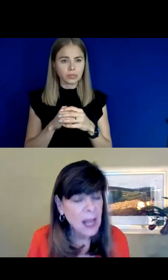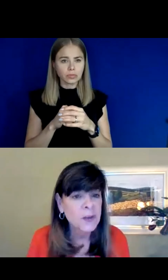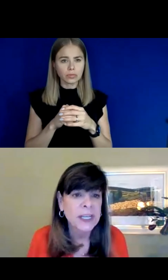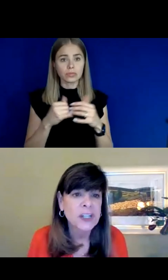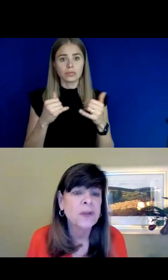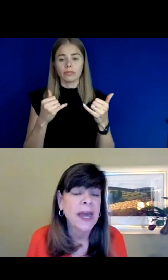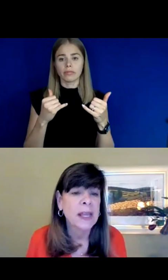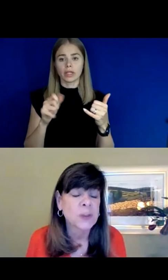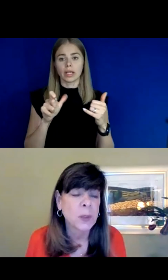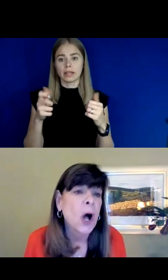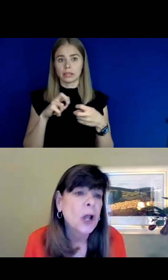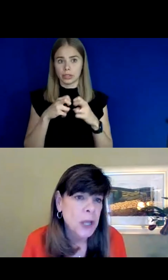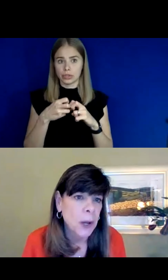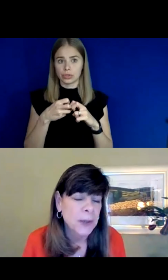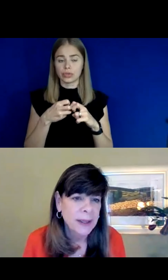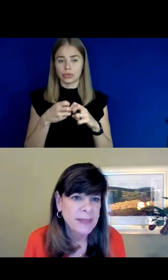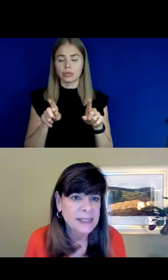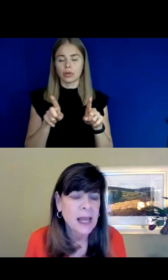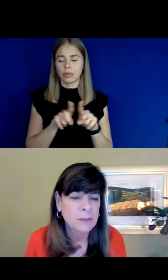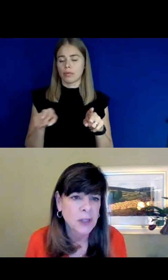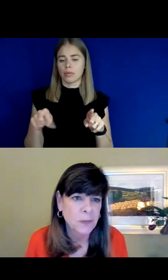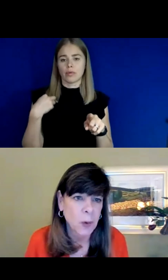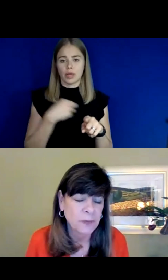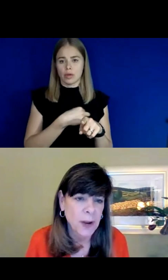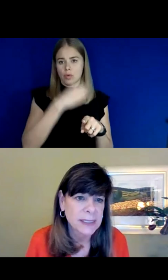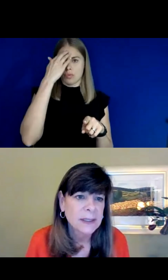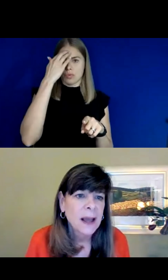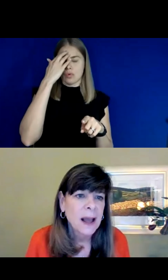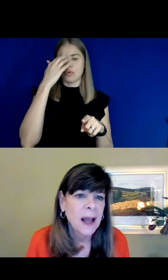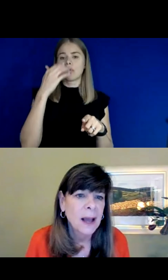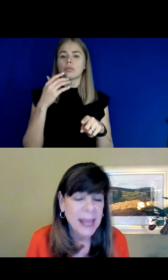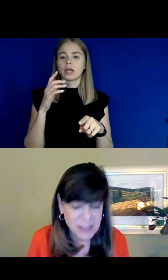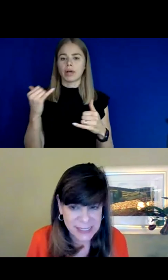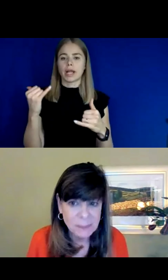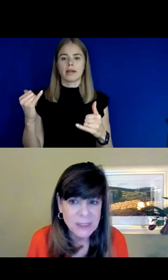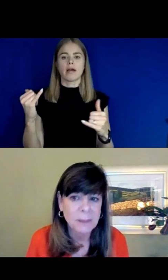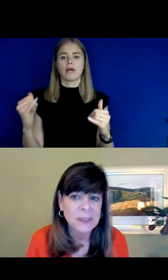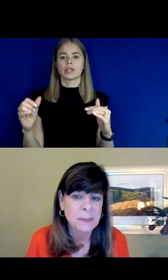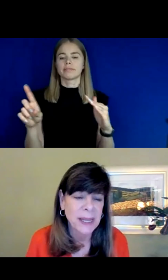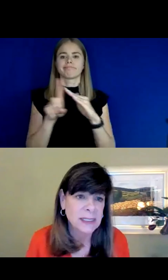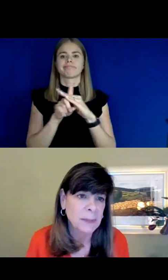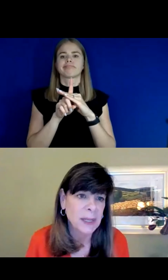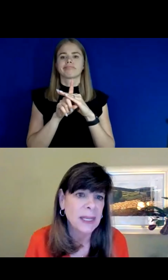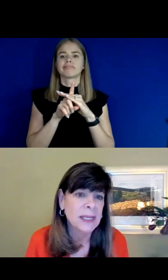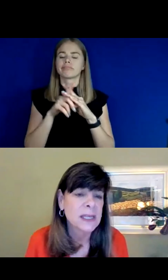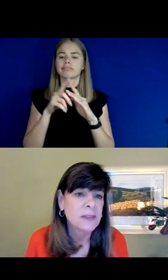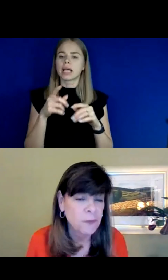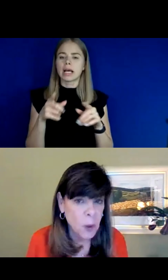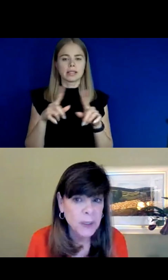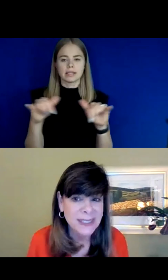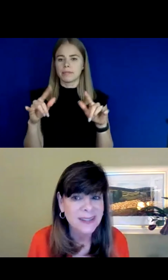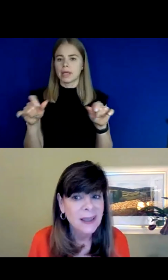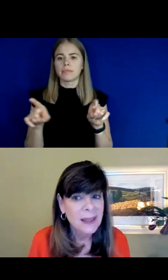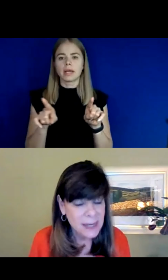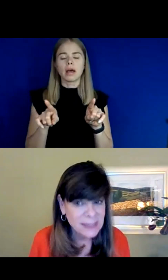think the other issue that, as we all know, that has come to the forefront at the same time as the pandemic is